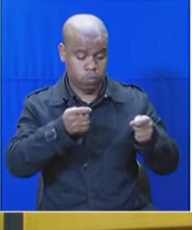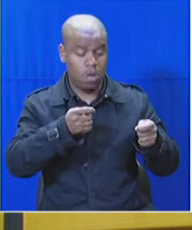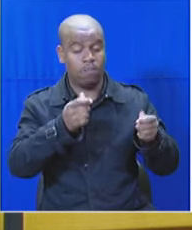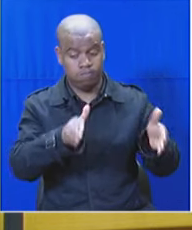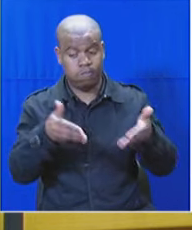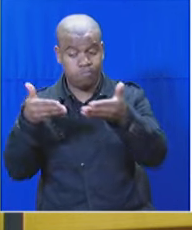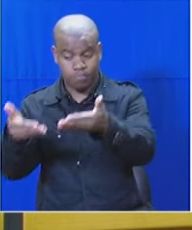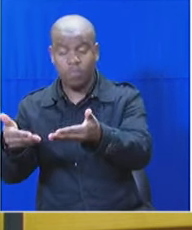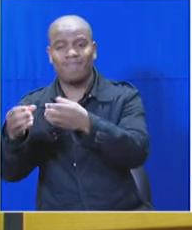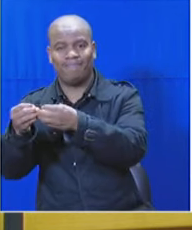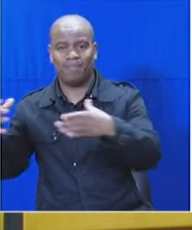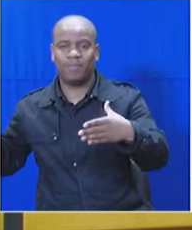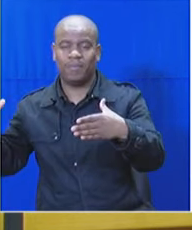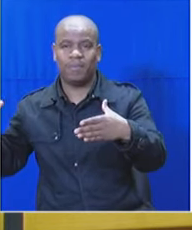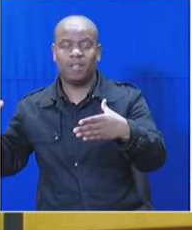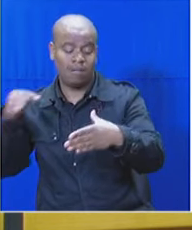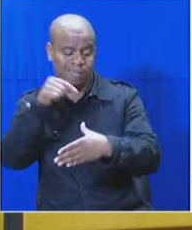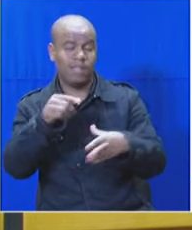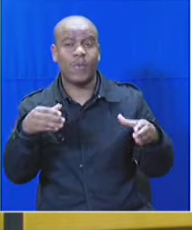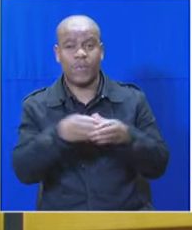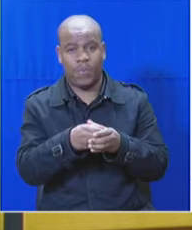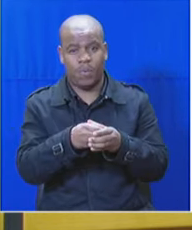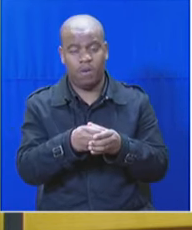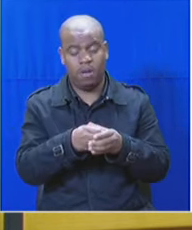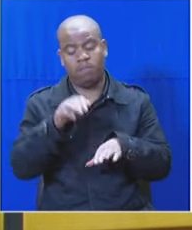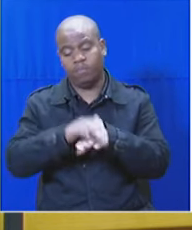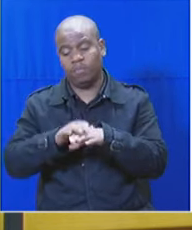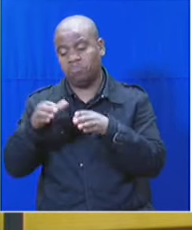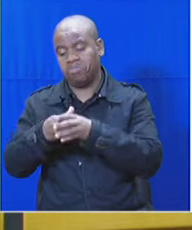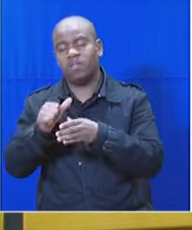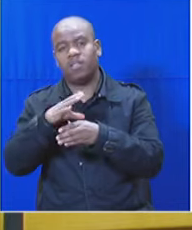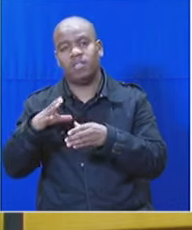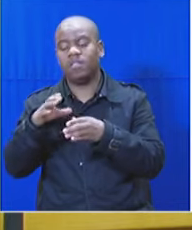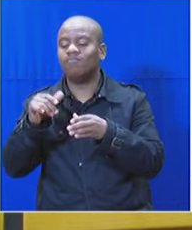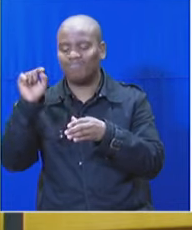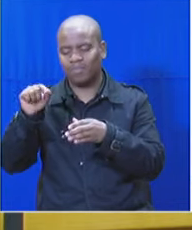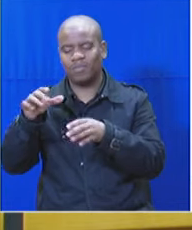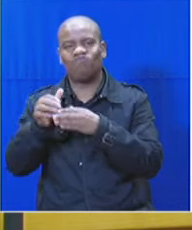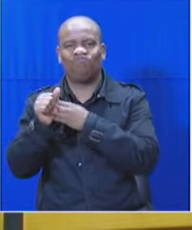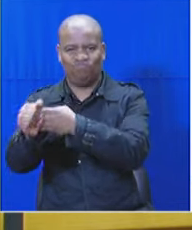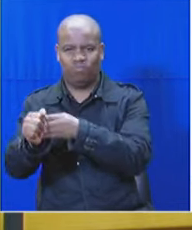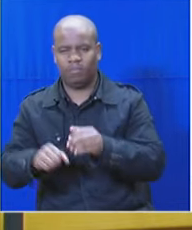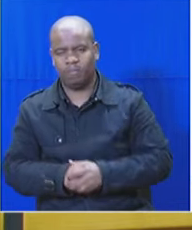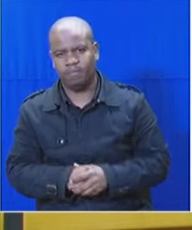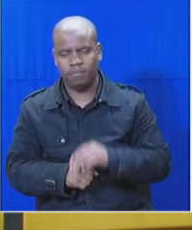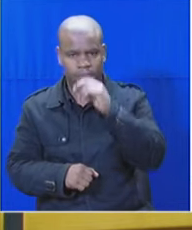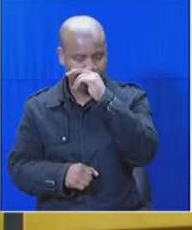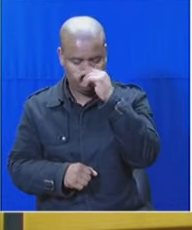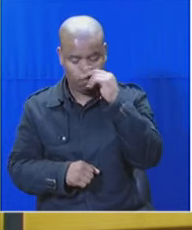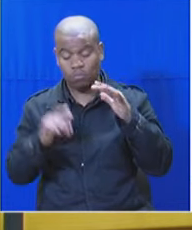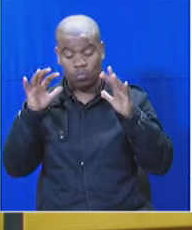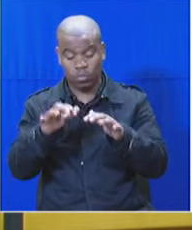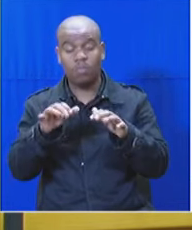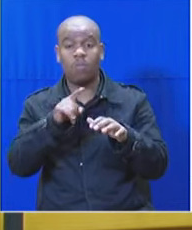the majority, under the democratic leadership of the ANC, the People's Vanguard Liberation Movement. We meet under the umbrella of the